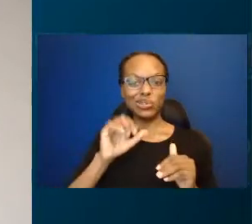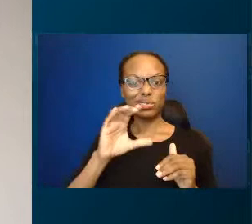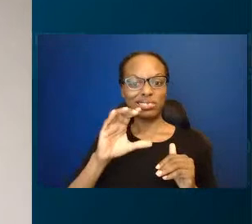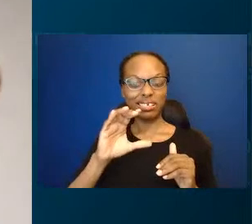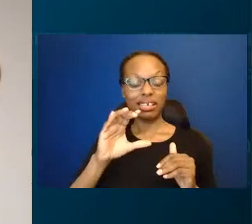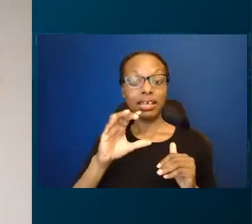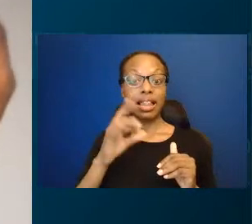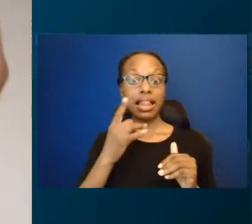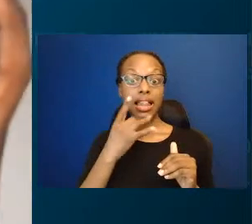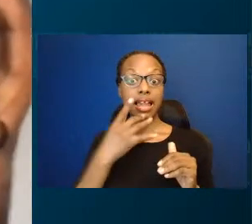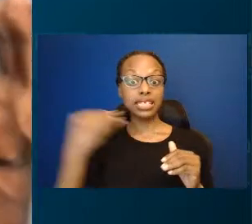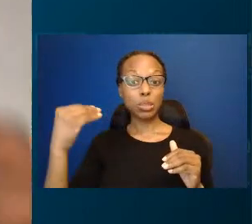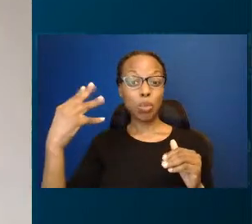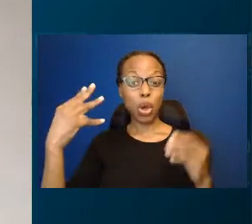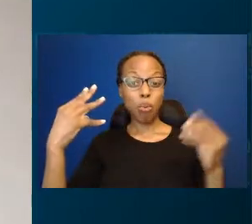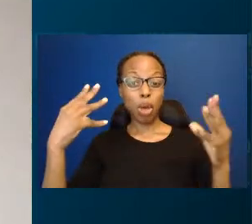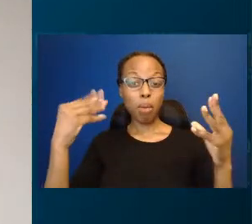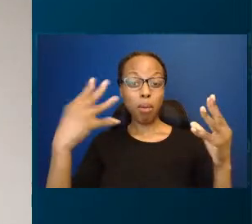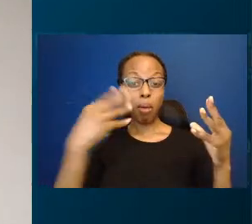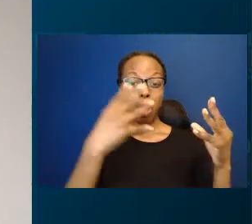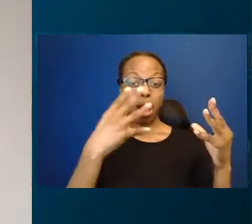bright, we can't see the stars as much.